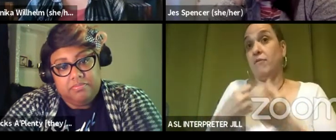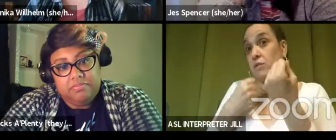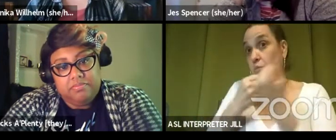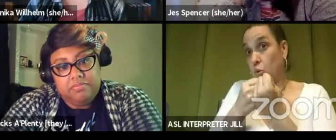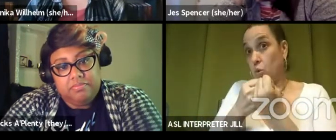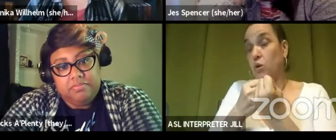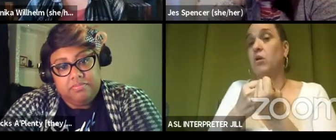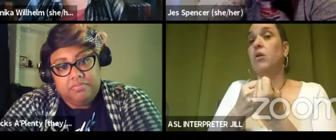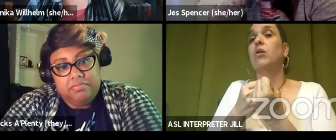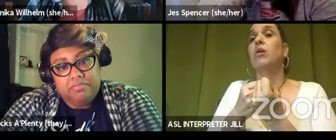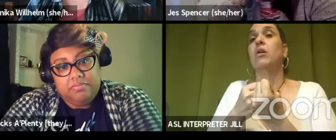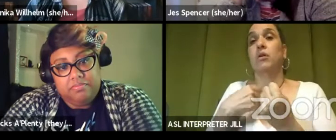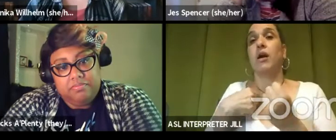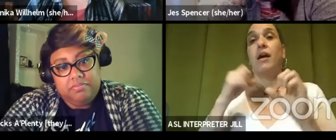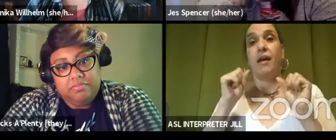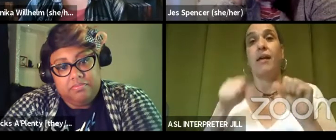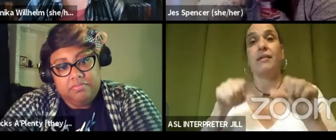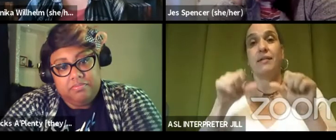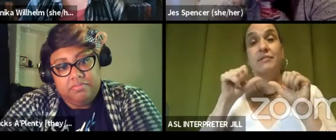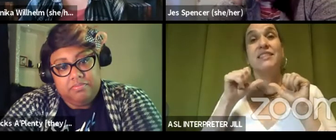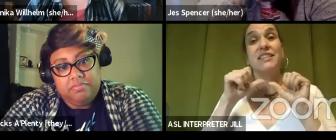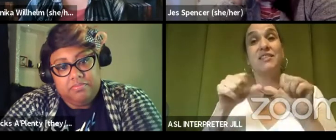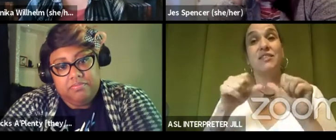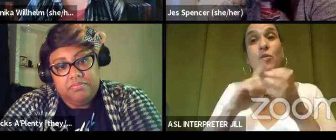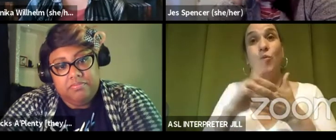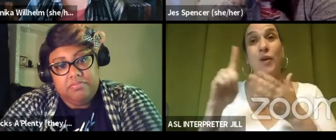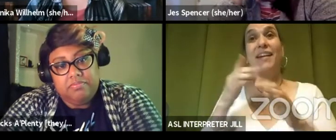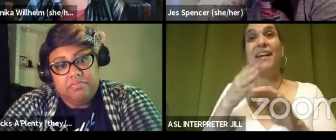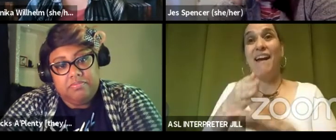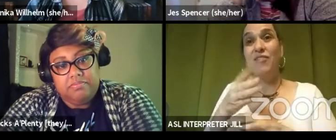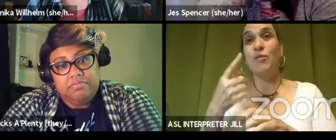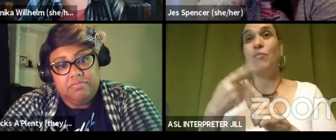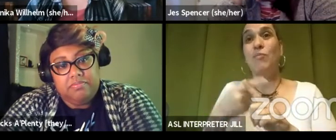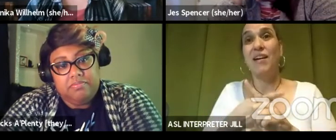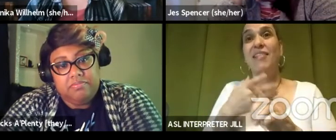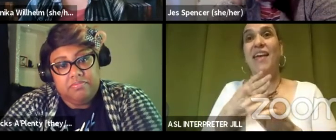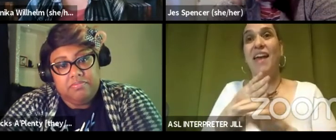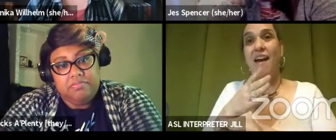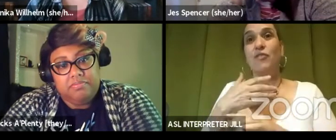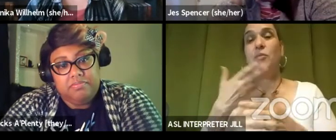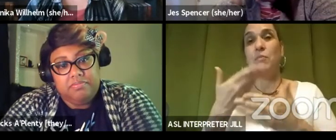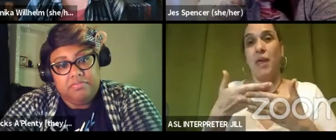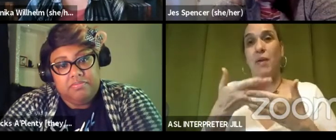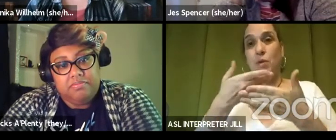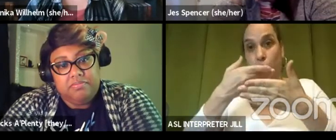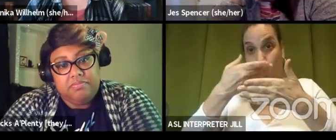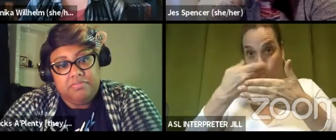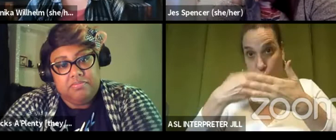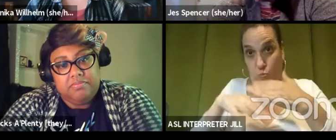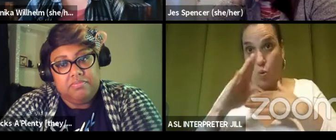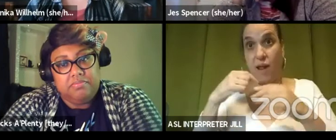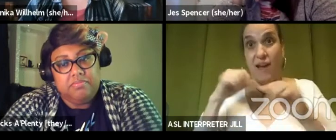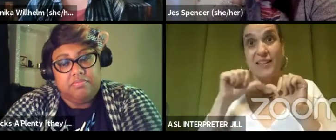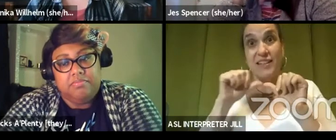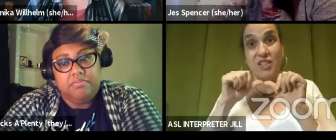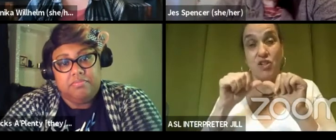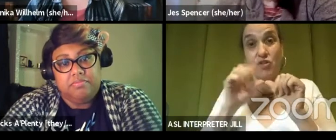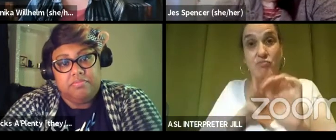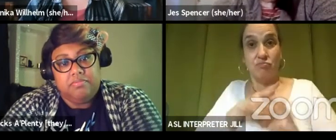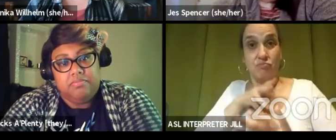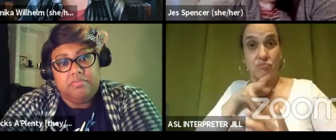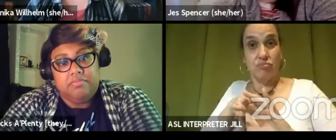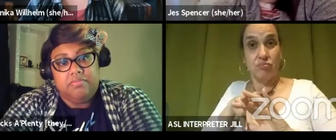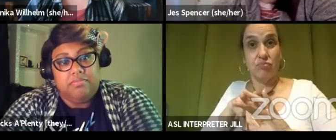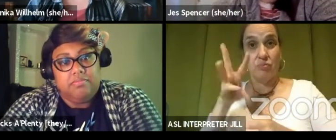continue like the week after, the month after I gave birth, I could continue being a part of this. I didn't have to